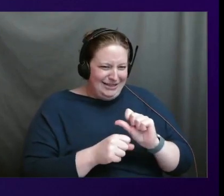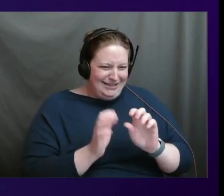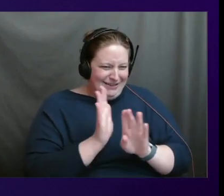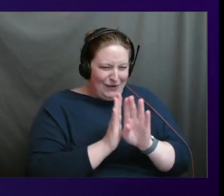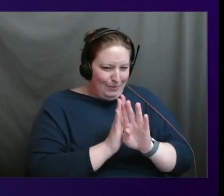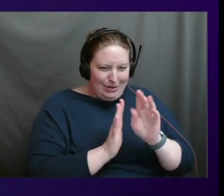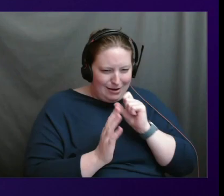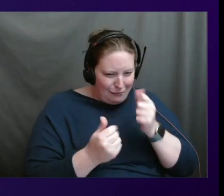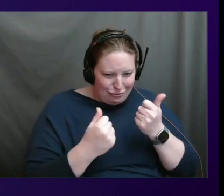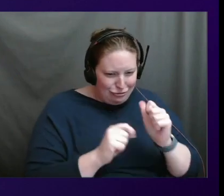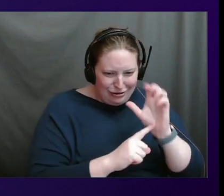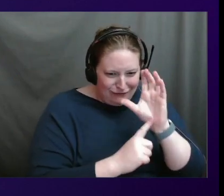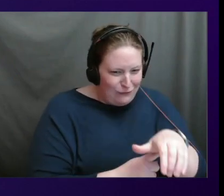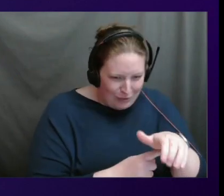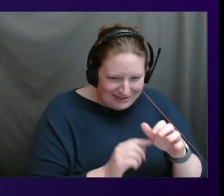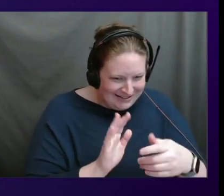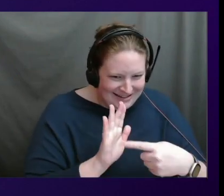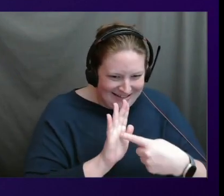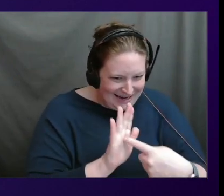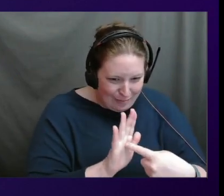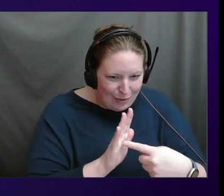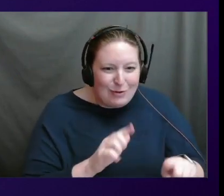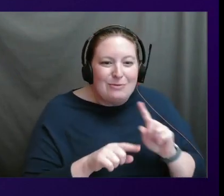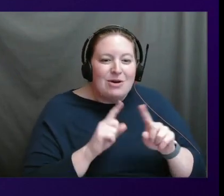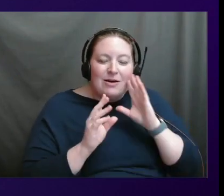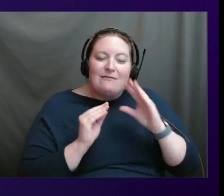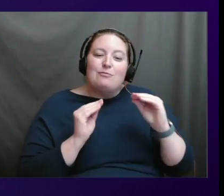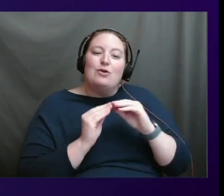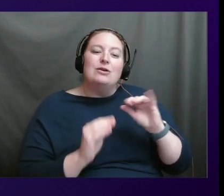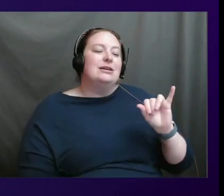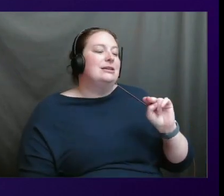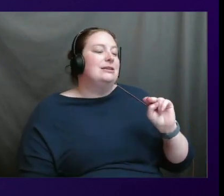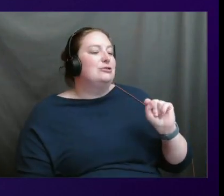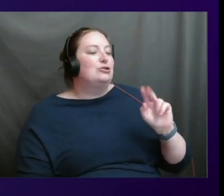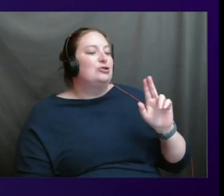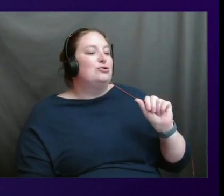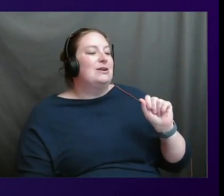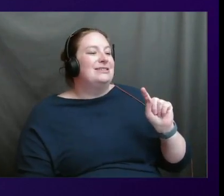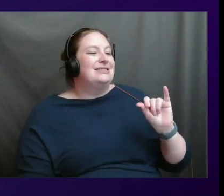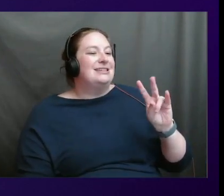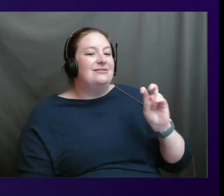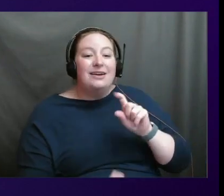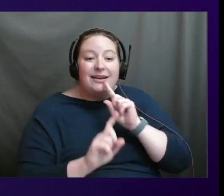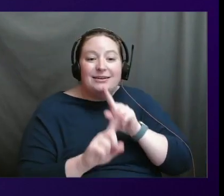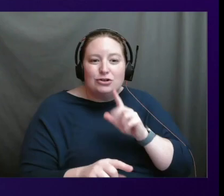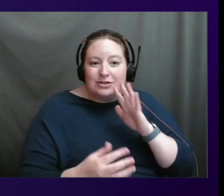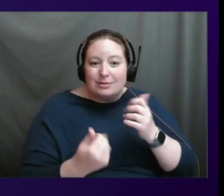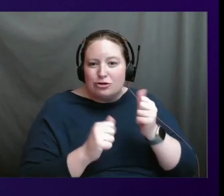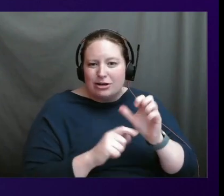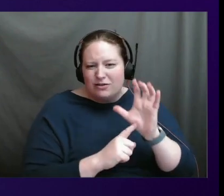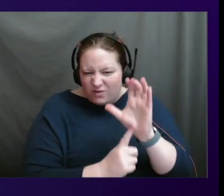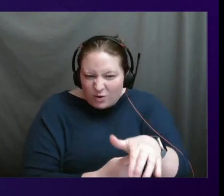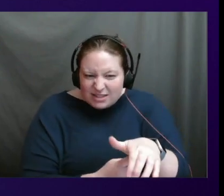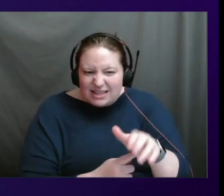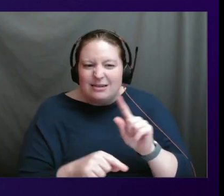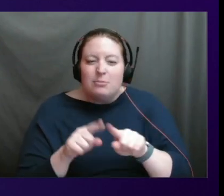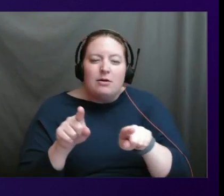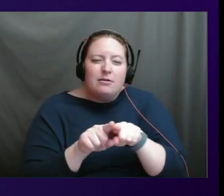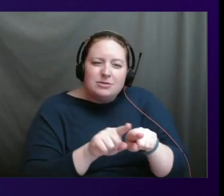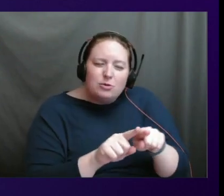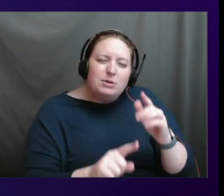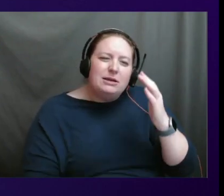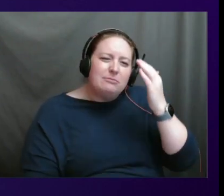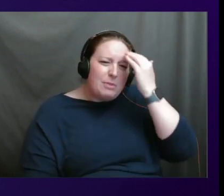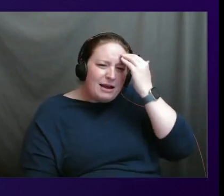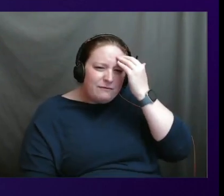demo, it will give you much more intuitive answers. So as you can see, I'm trying to force it to do this, but I'm also really, being mindful of what I'm